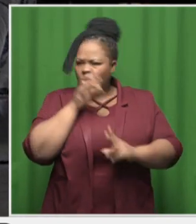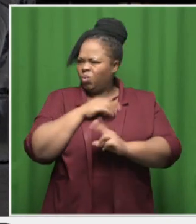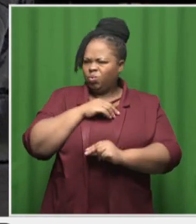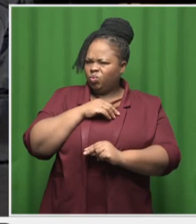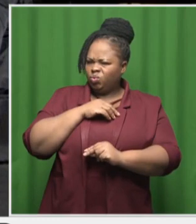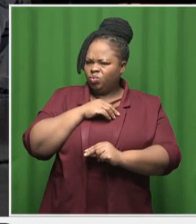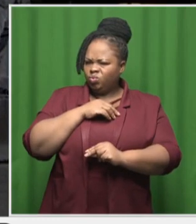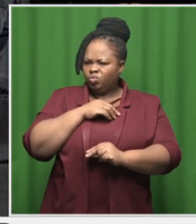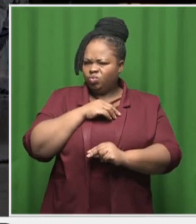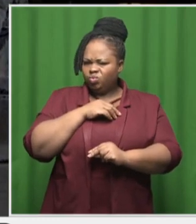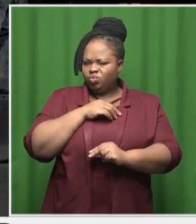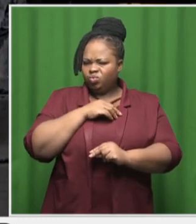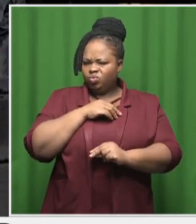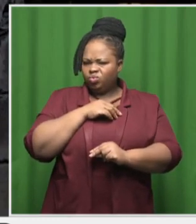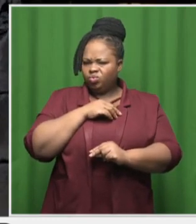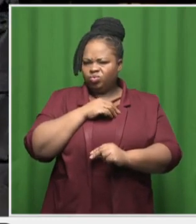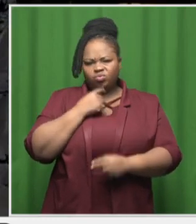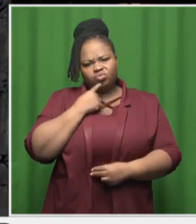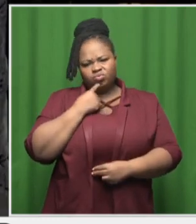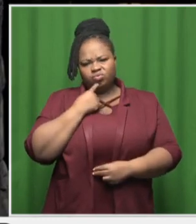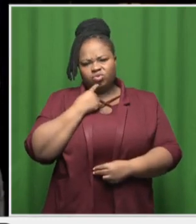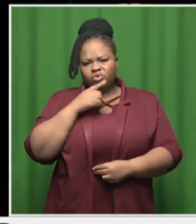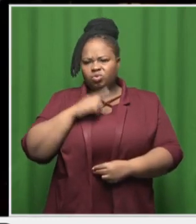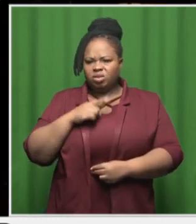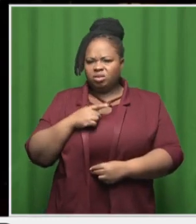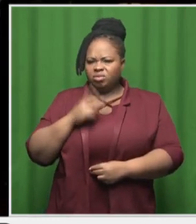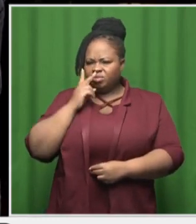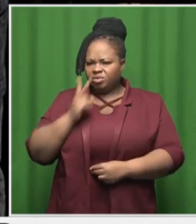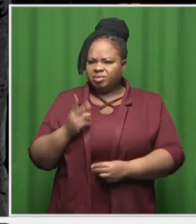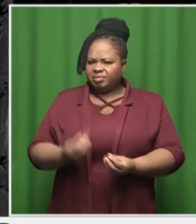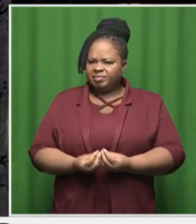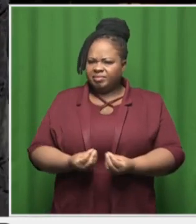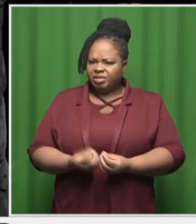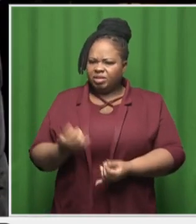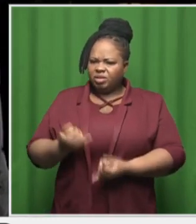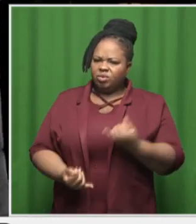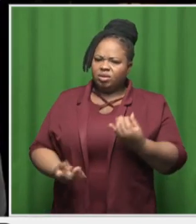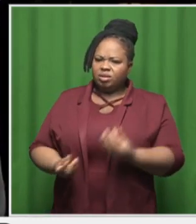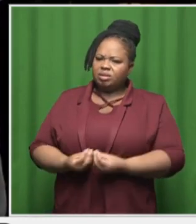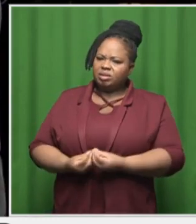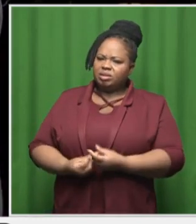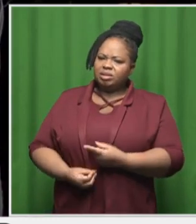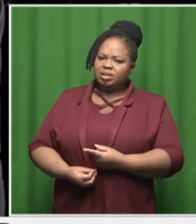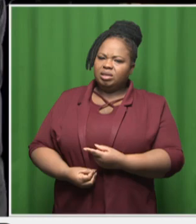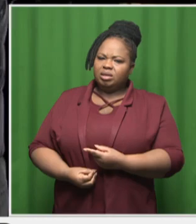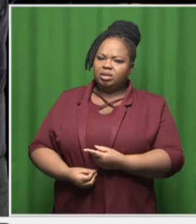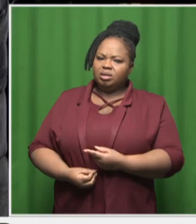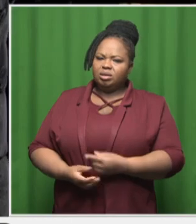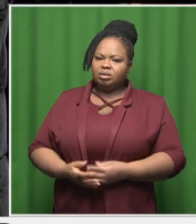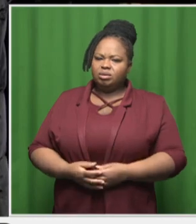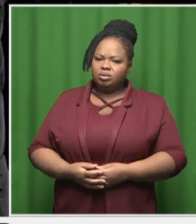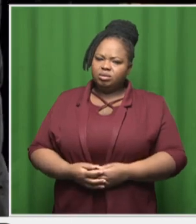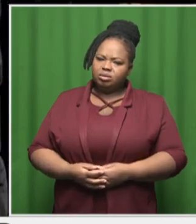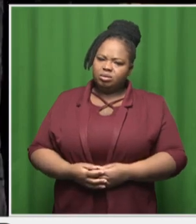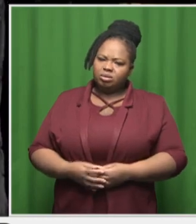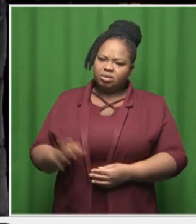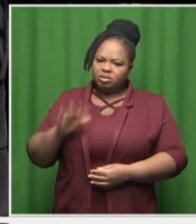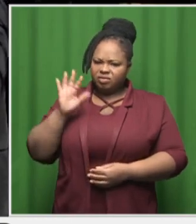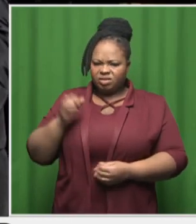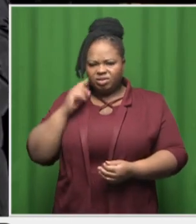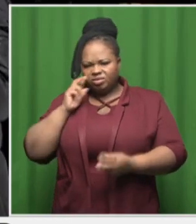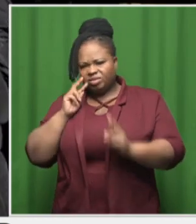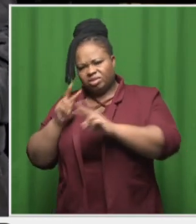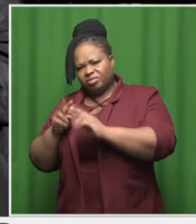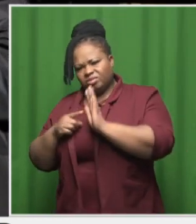No, we don't. Okay, I'm getting it wrong then, because I'm looking at something and I've obviously got the wrong things. But so we'll see which exactly ones are the African ones. Here, have a